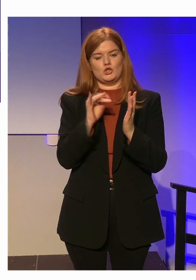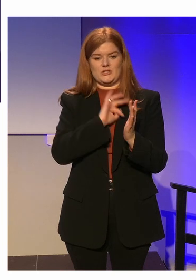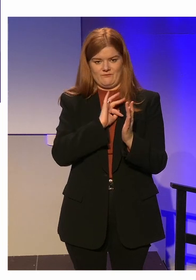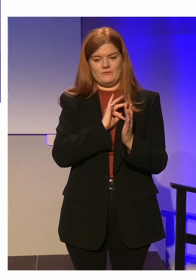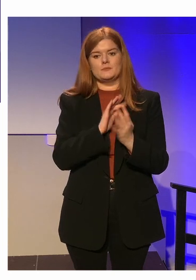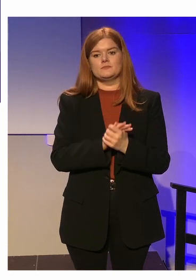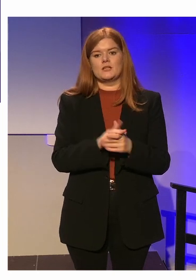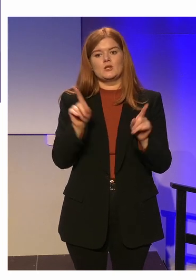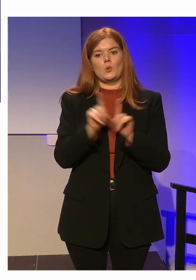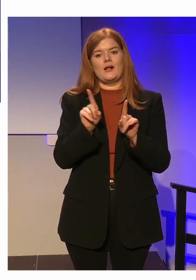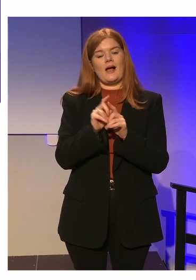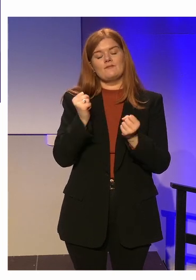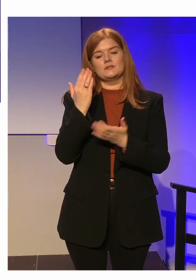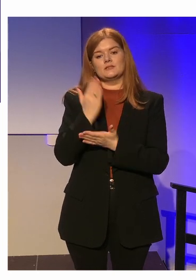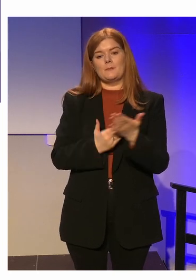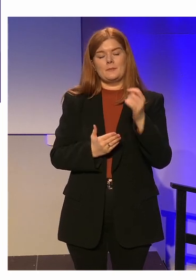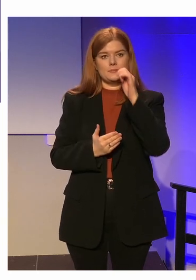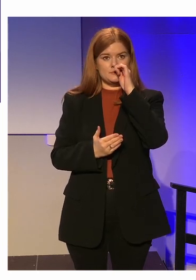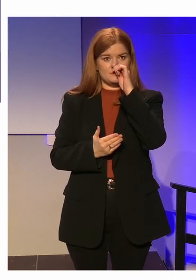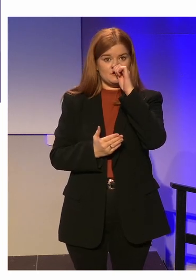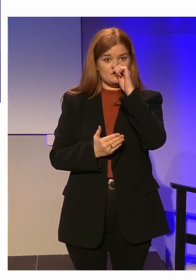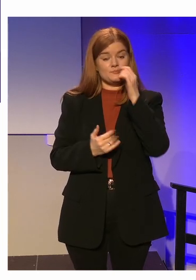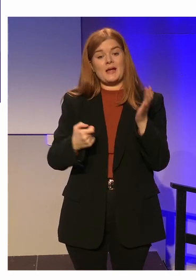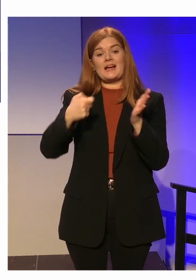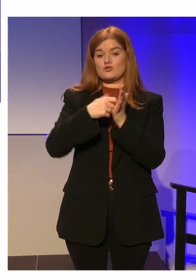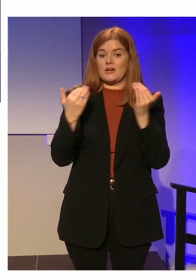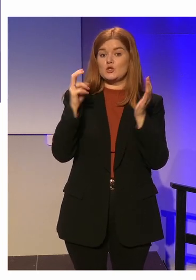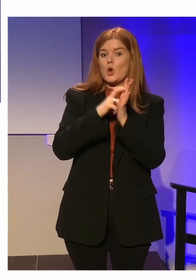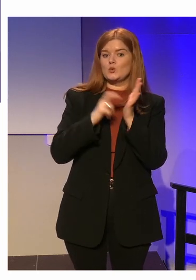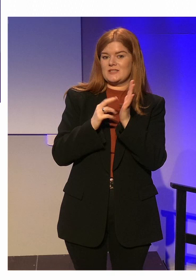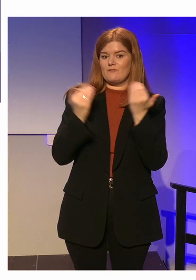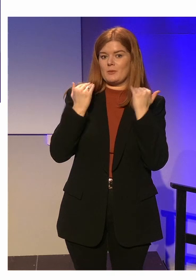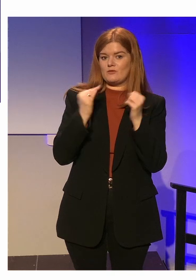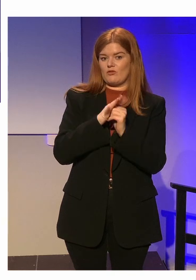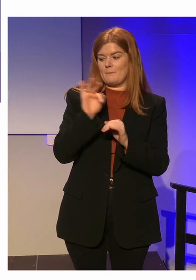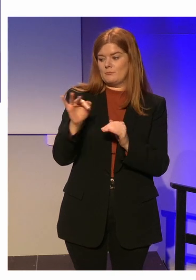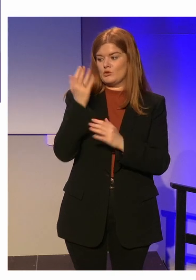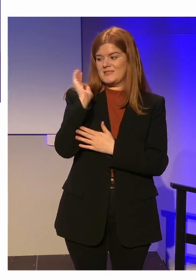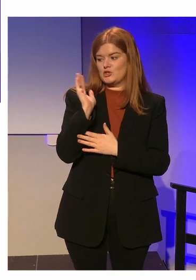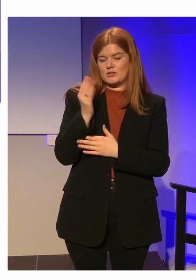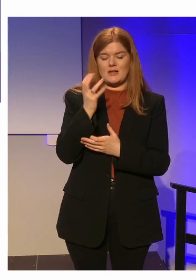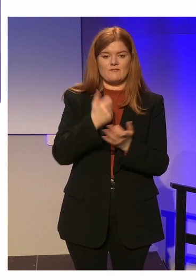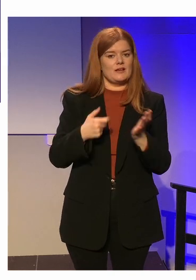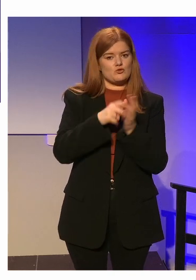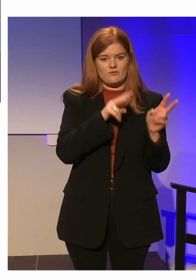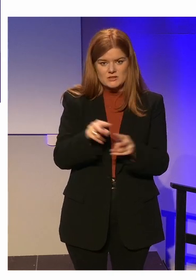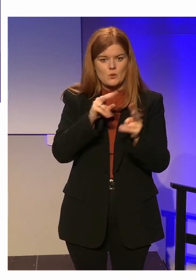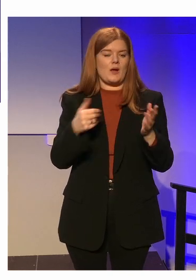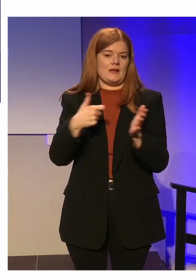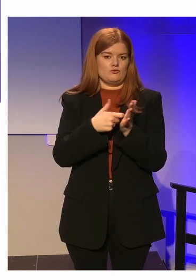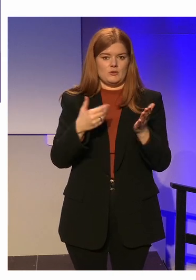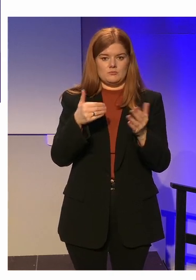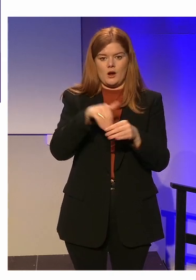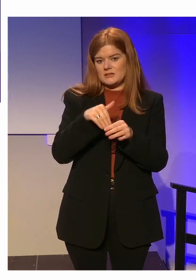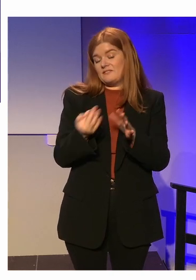time. There are also some extra in the notes to the presentation. There are some extra videos or extra content in case